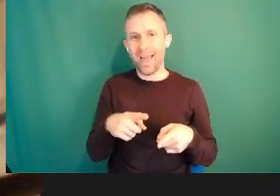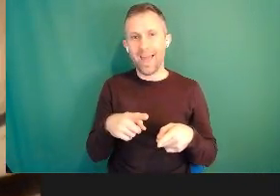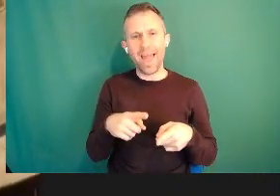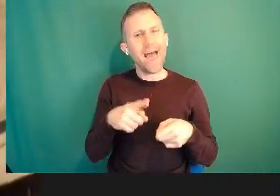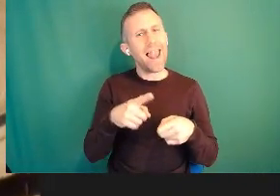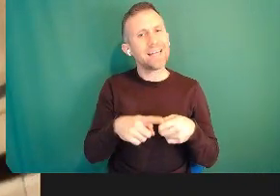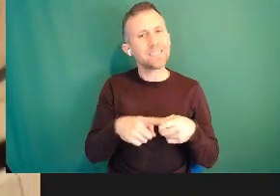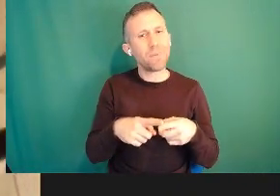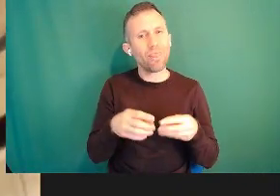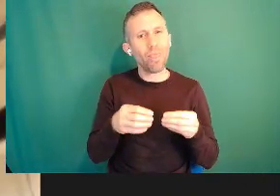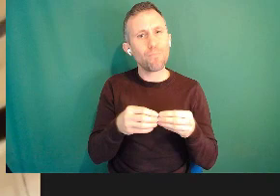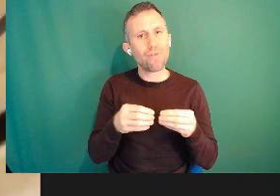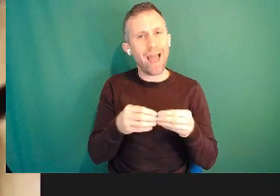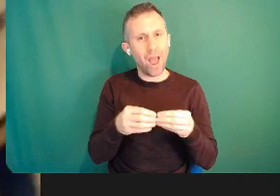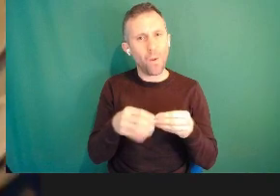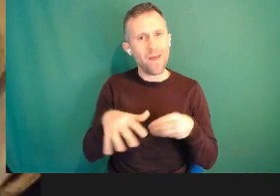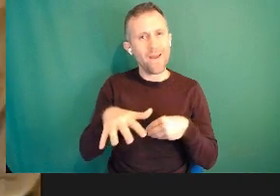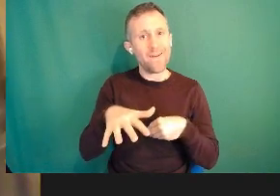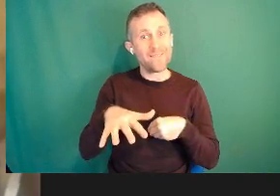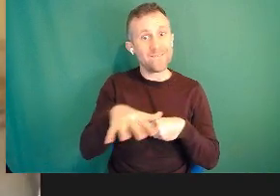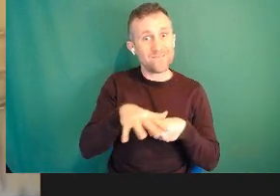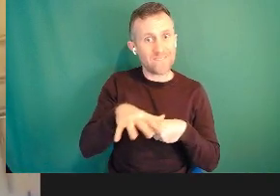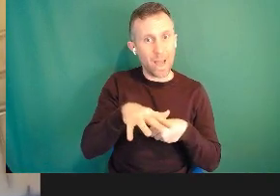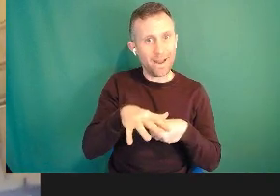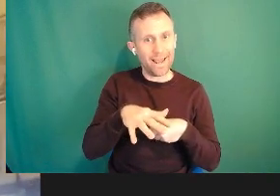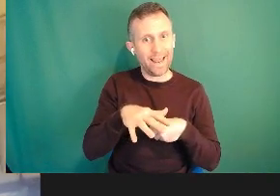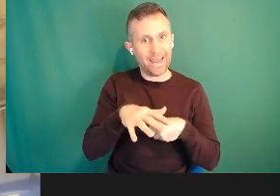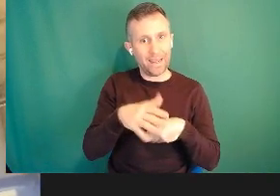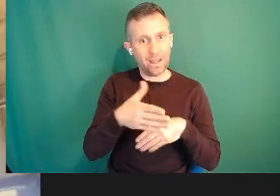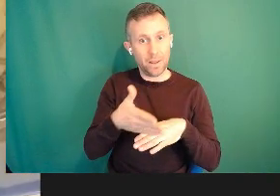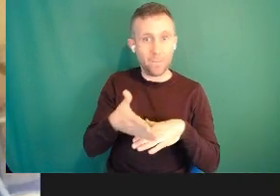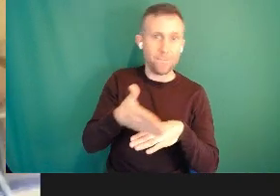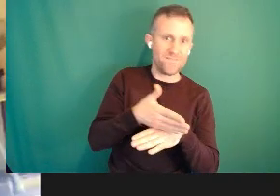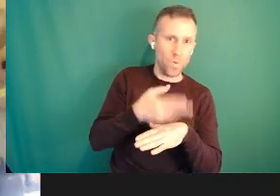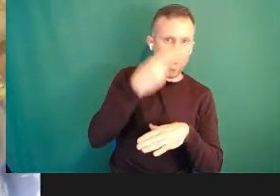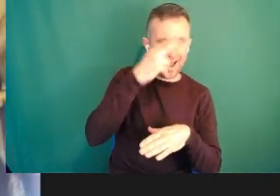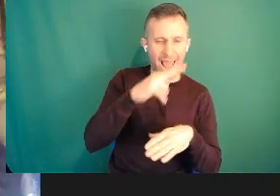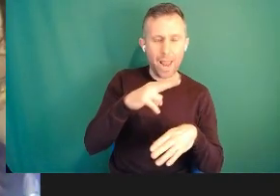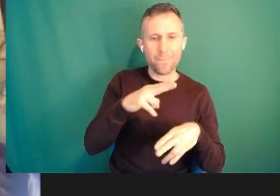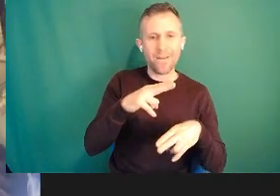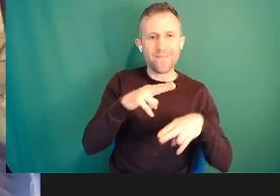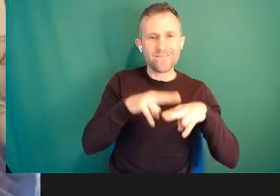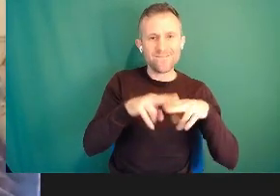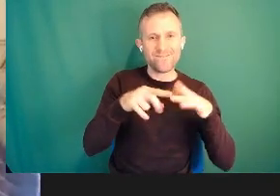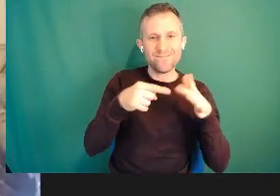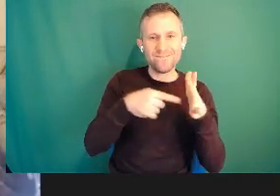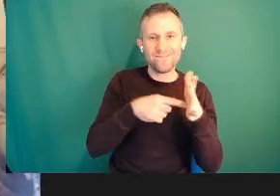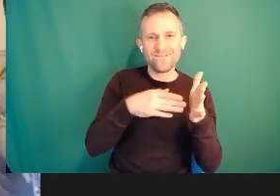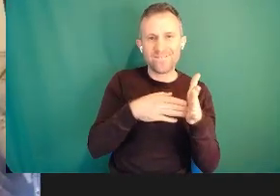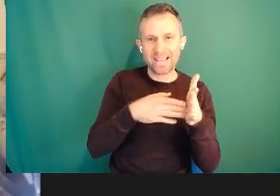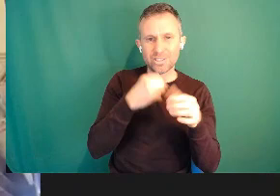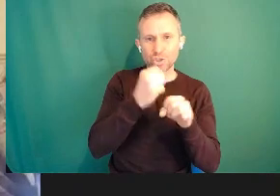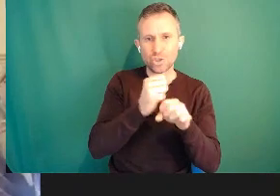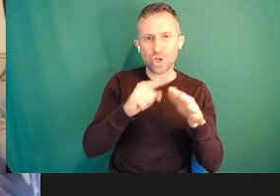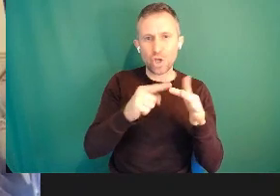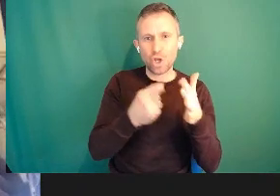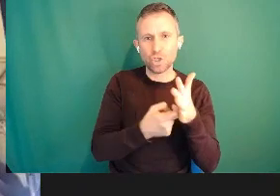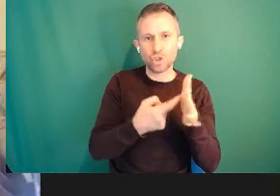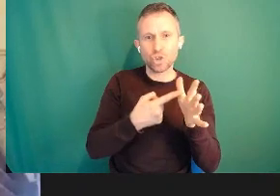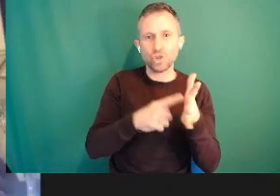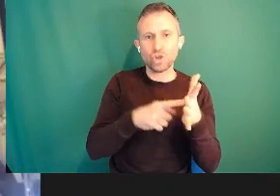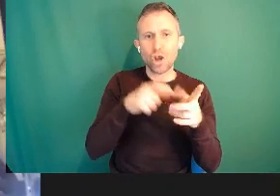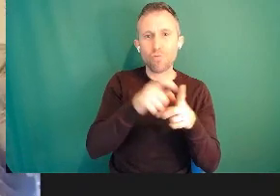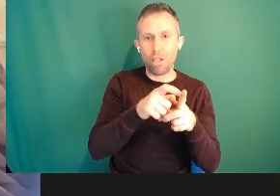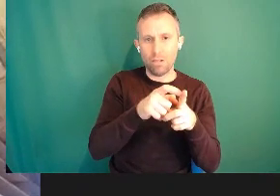Elizabeth Fitzgerald, and this room, the Geraldine Room, was named after her, and because a poem,